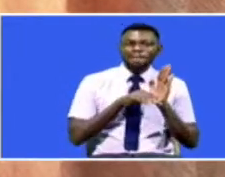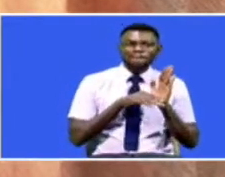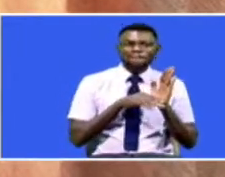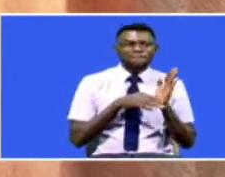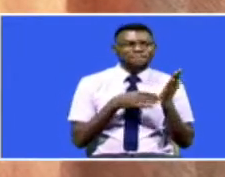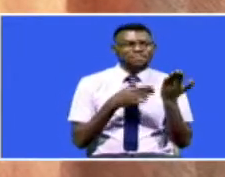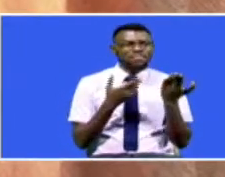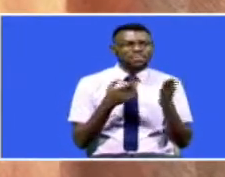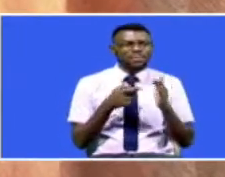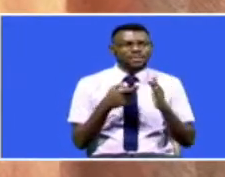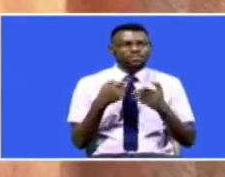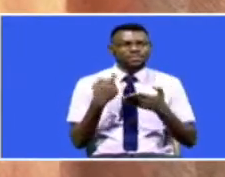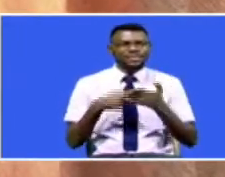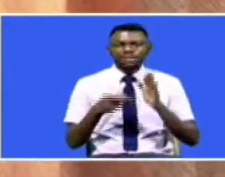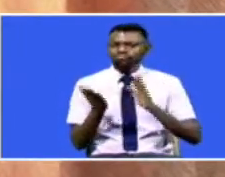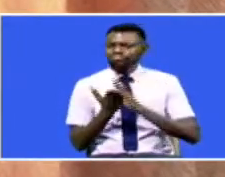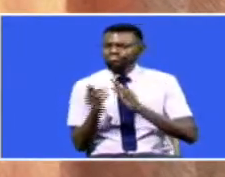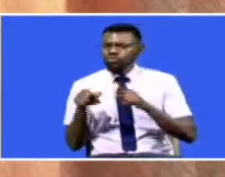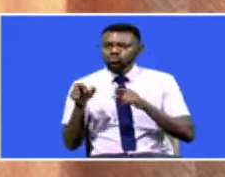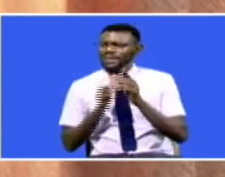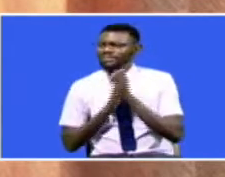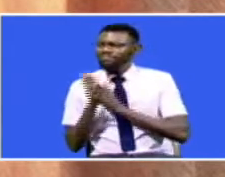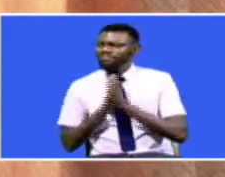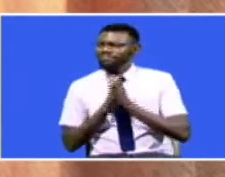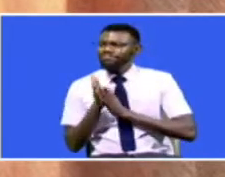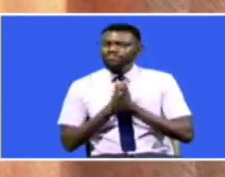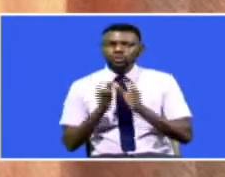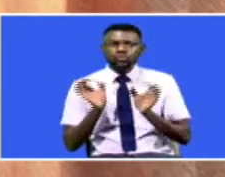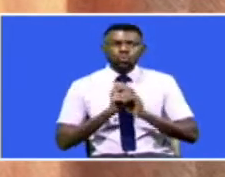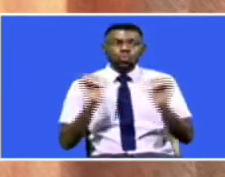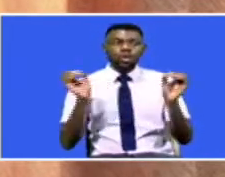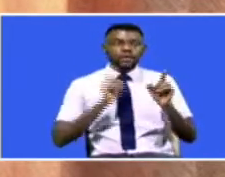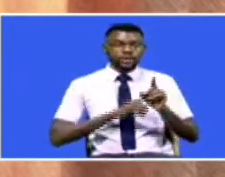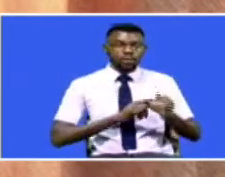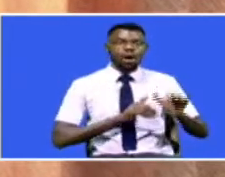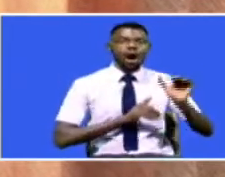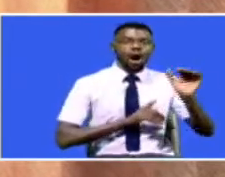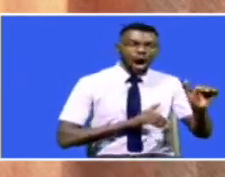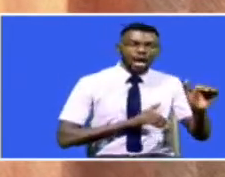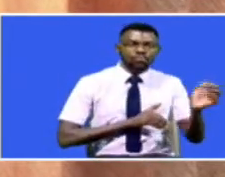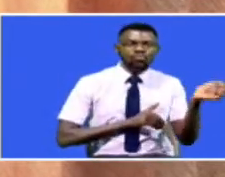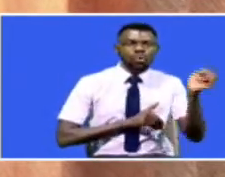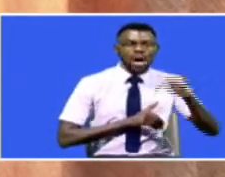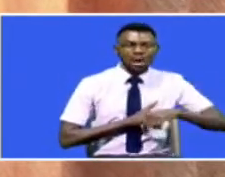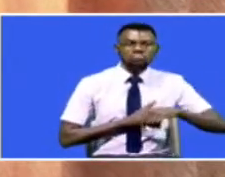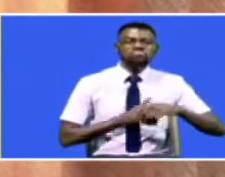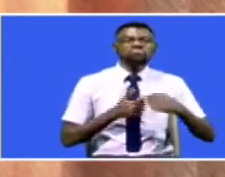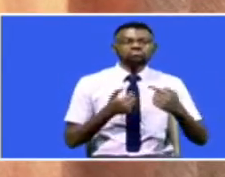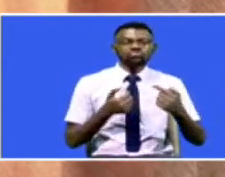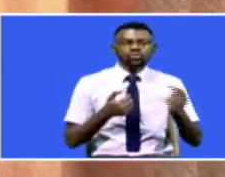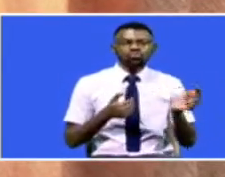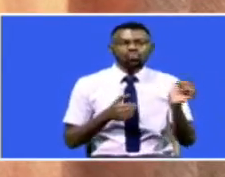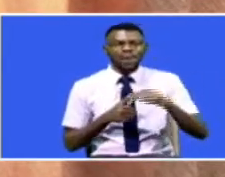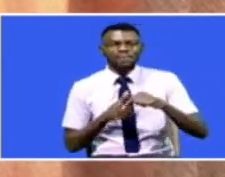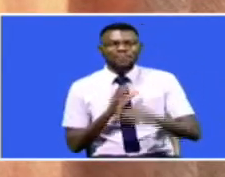interested in doing this kind of a thing until the moment when you've been asked to appear before this